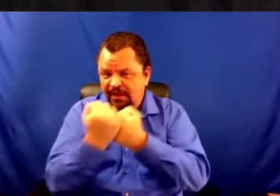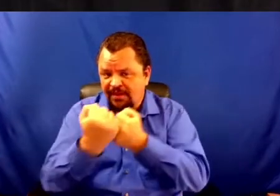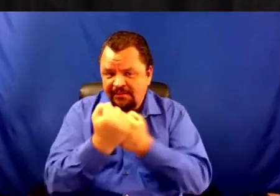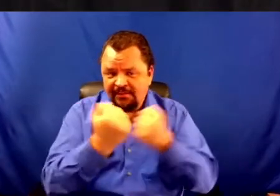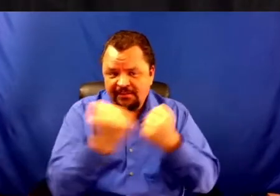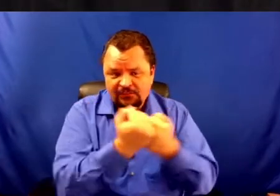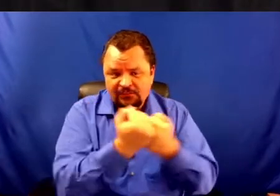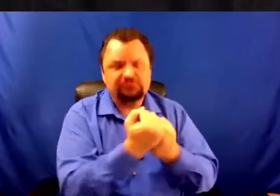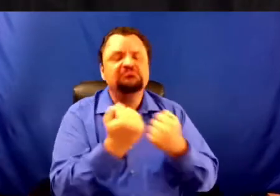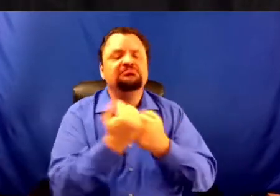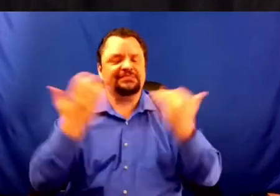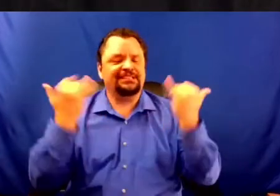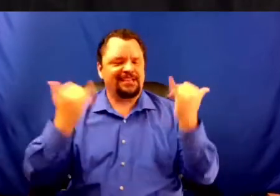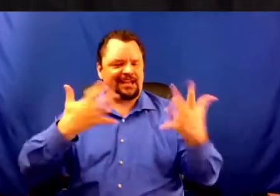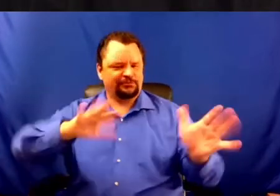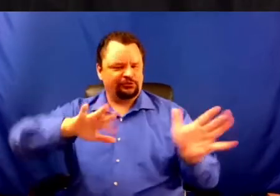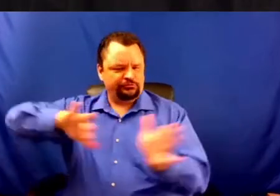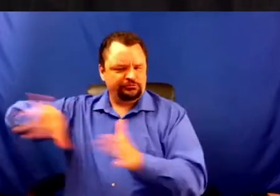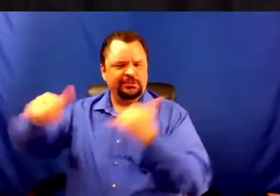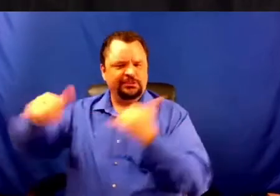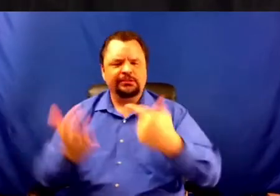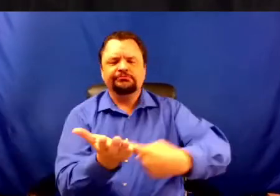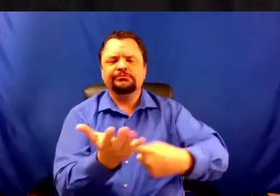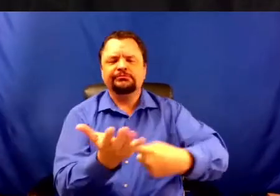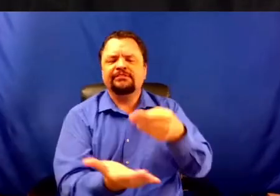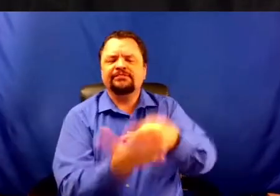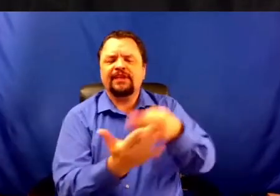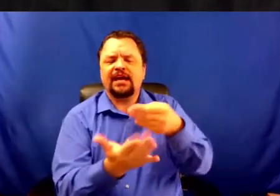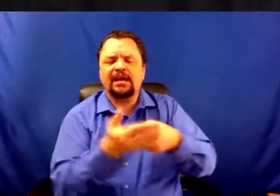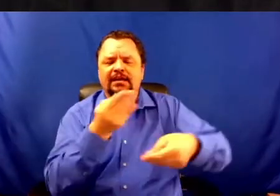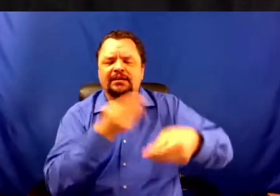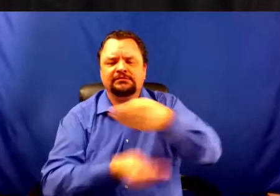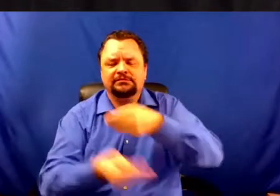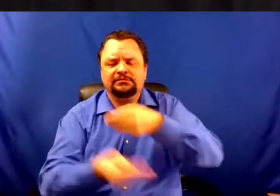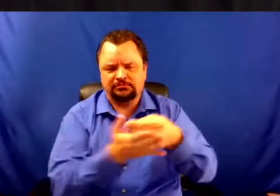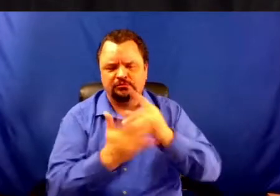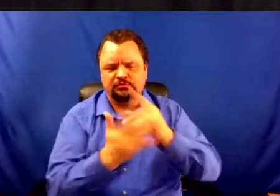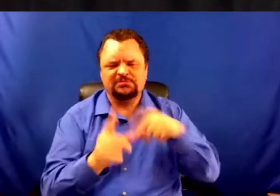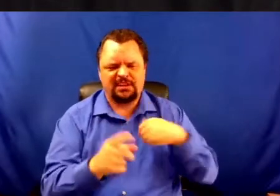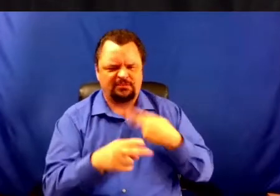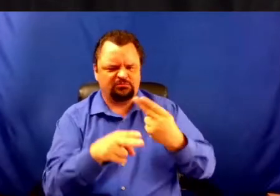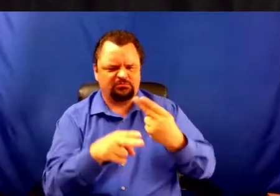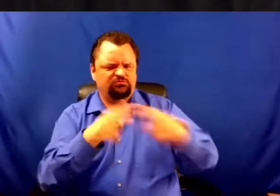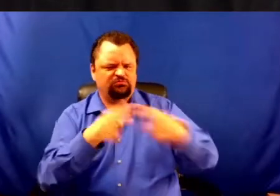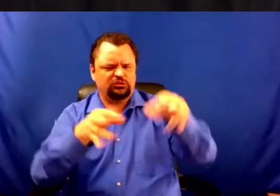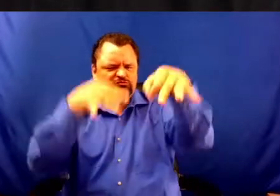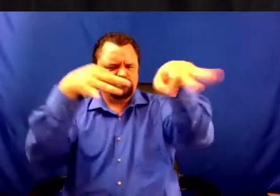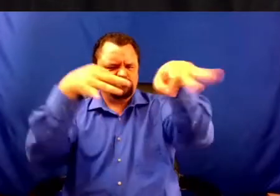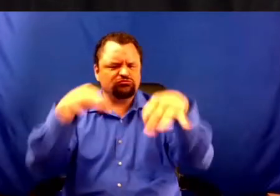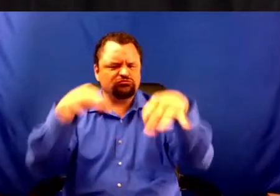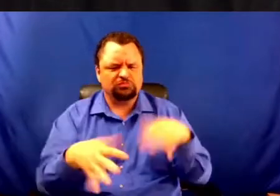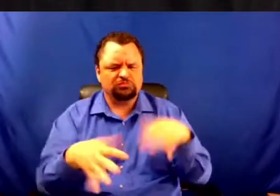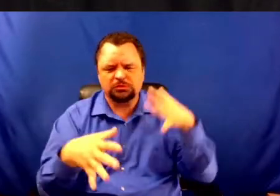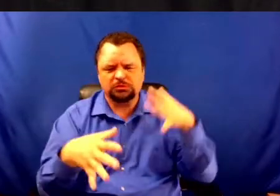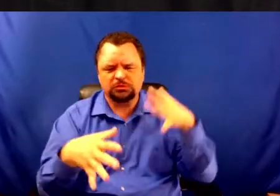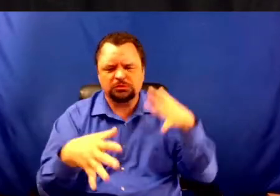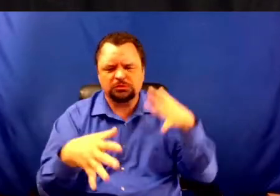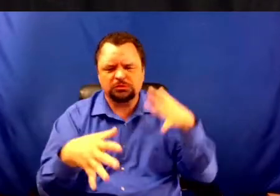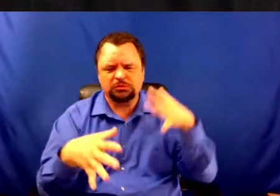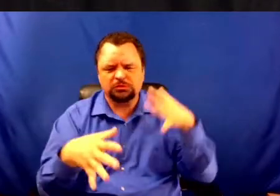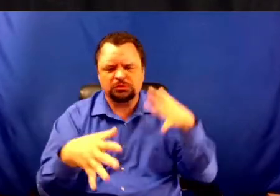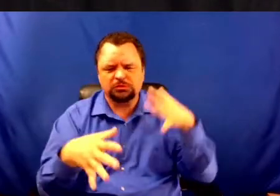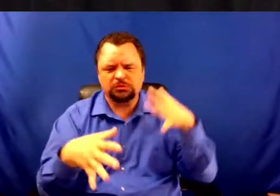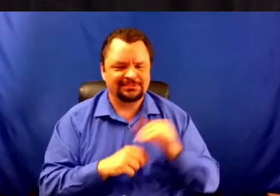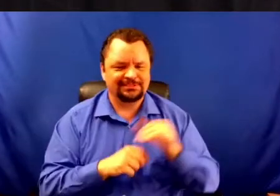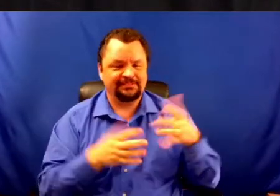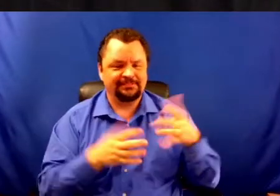Finance and budget. Now, we have both a brief financial summary and then we need to approve 2